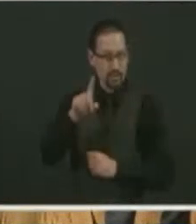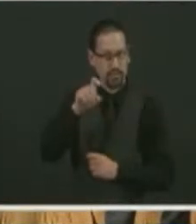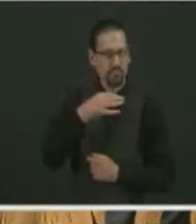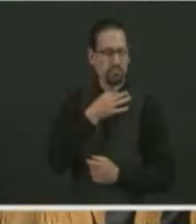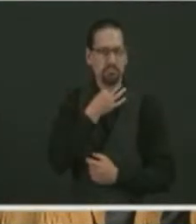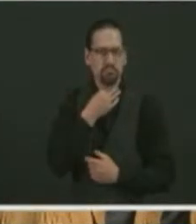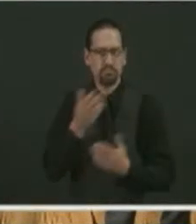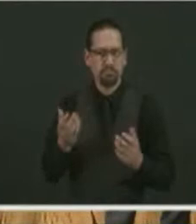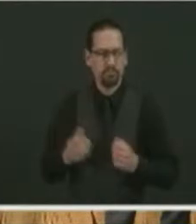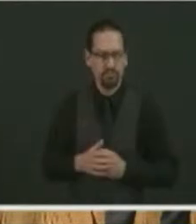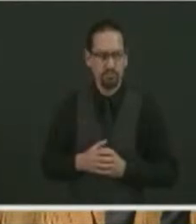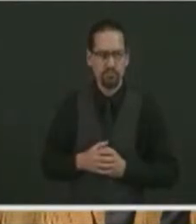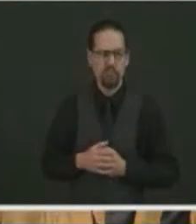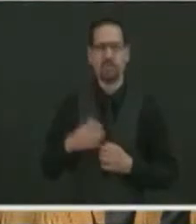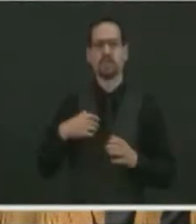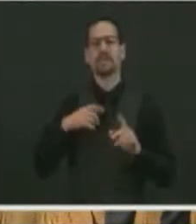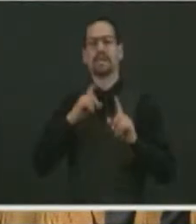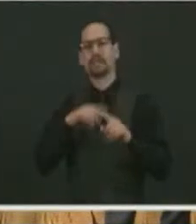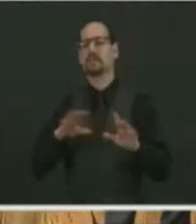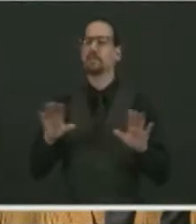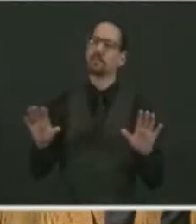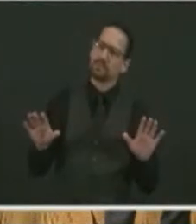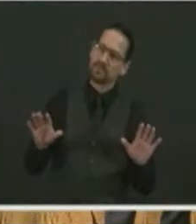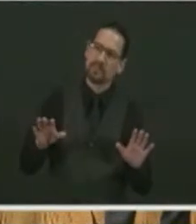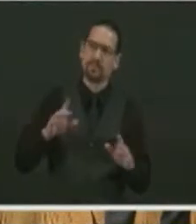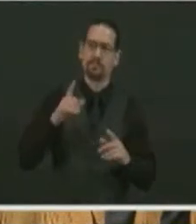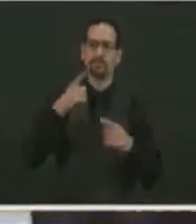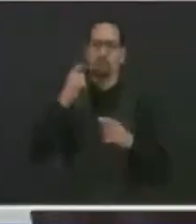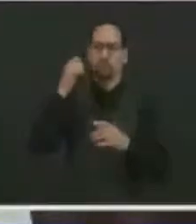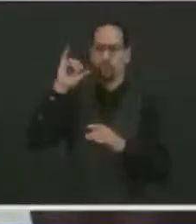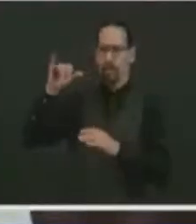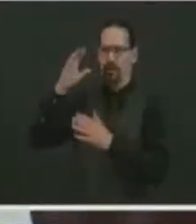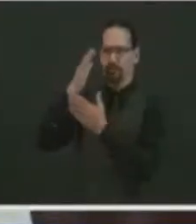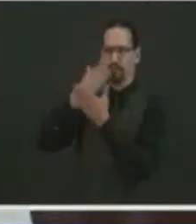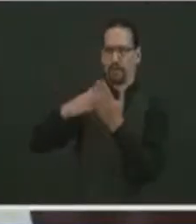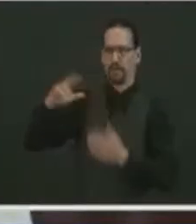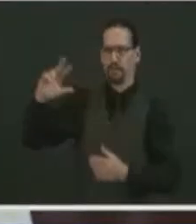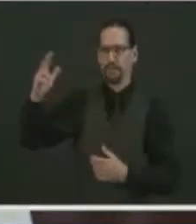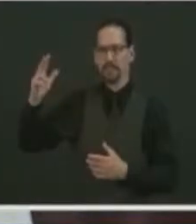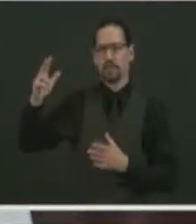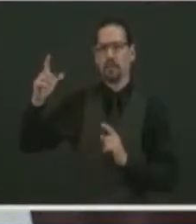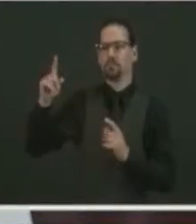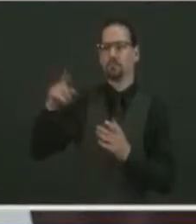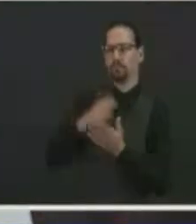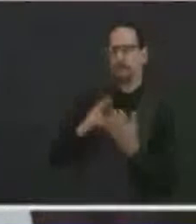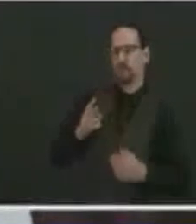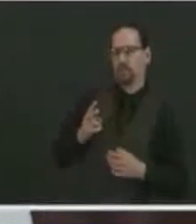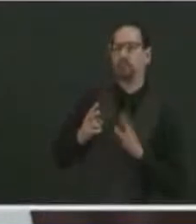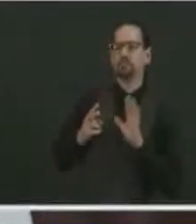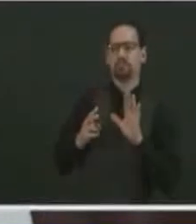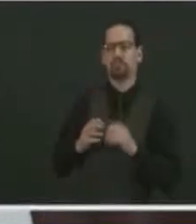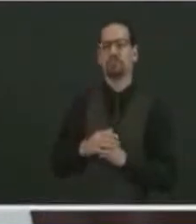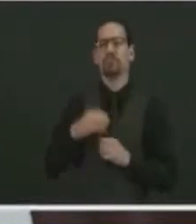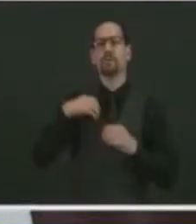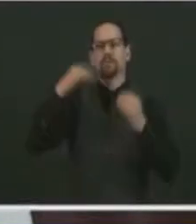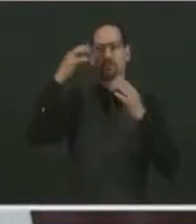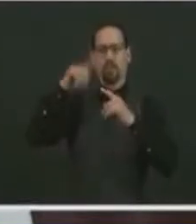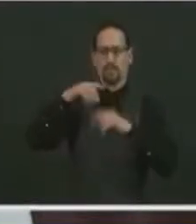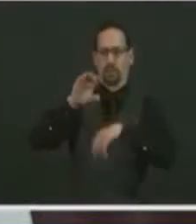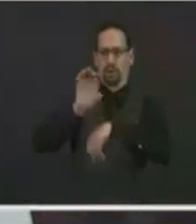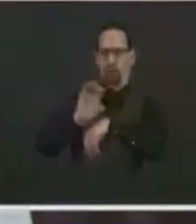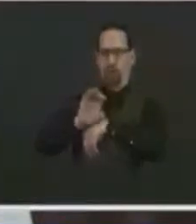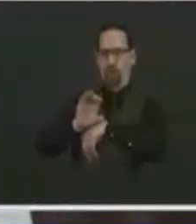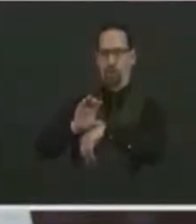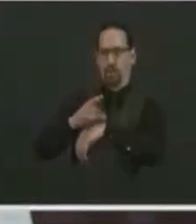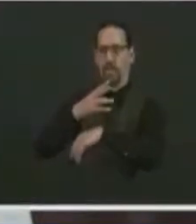Yeah, no, exactly. I was thinking phase 3, phase 2. So churches and synagogues,